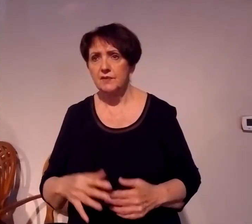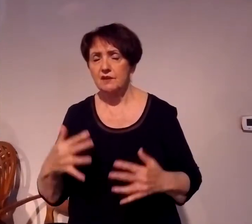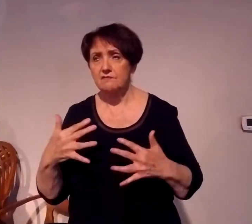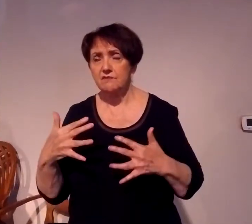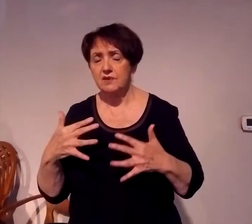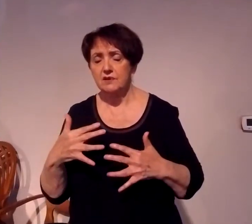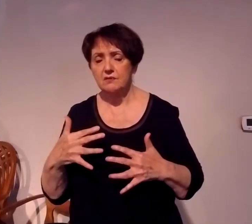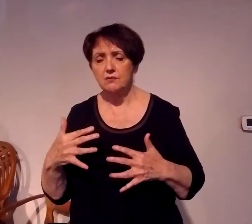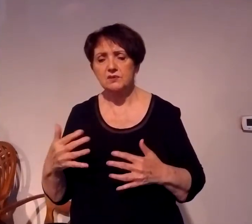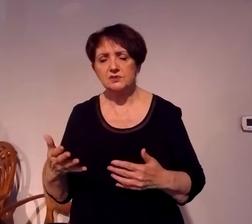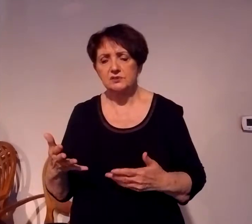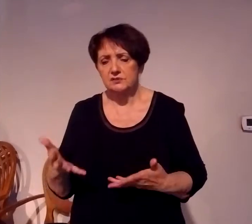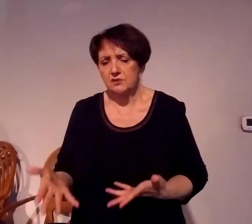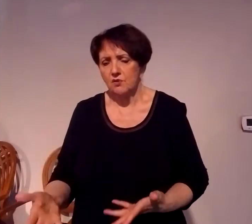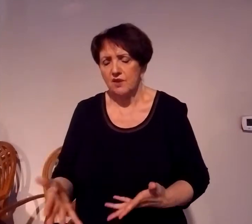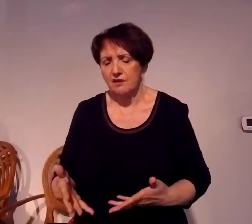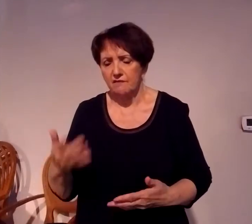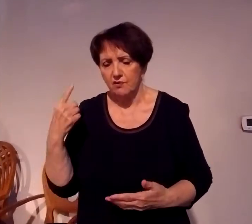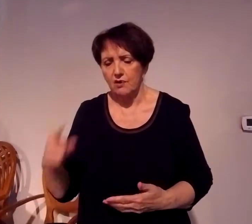so present for her.